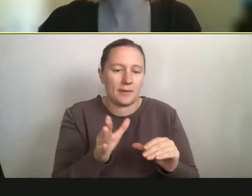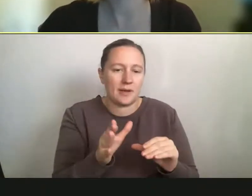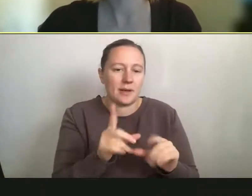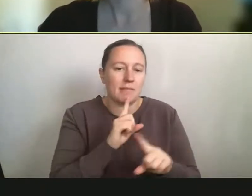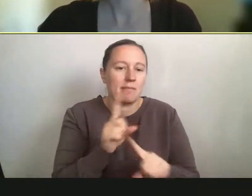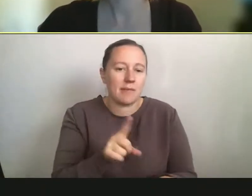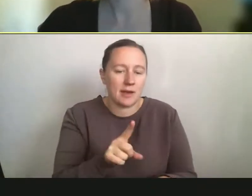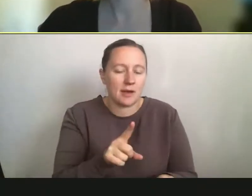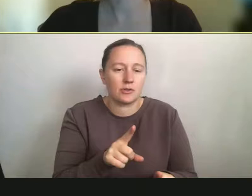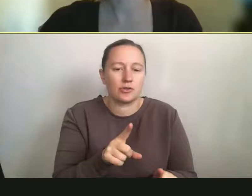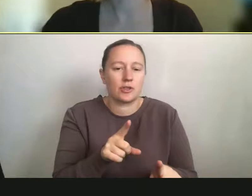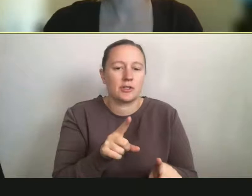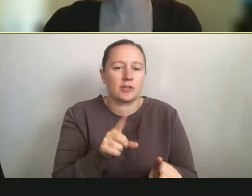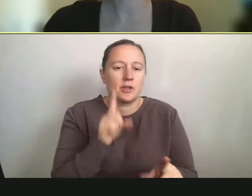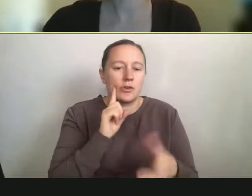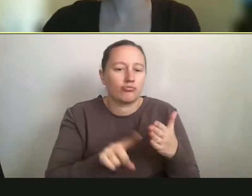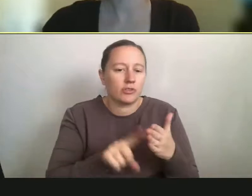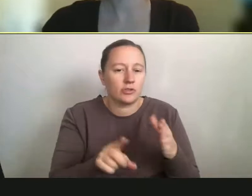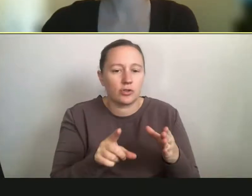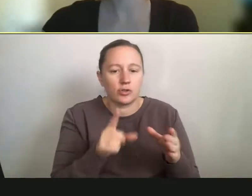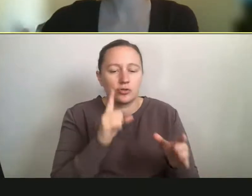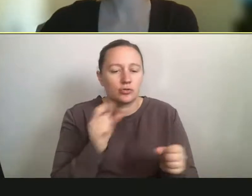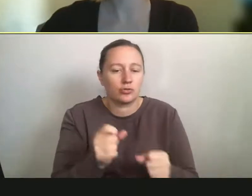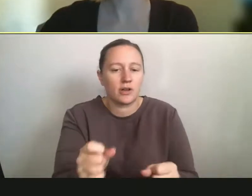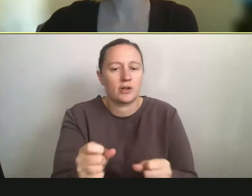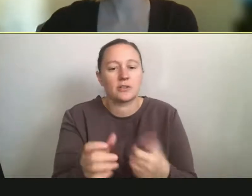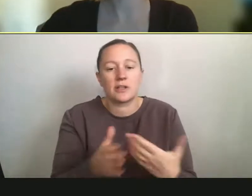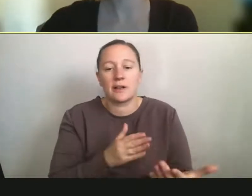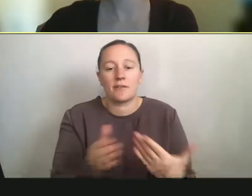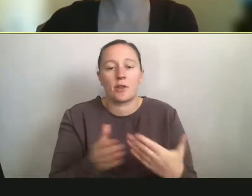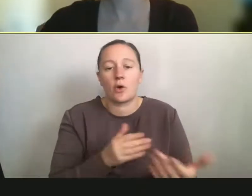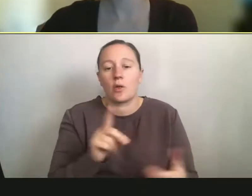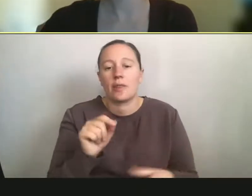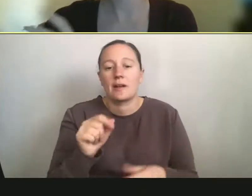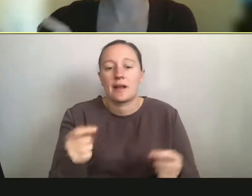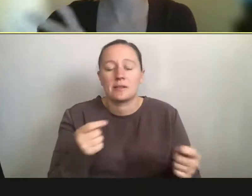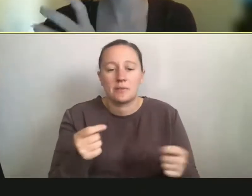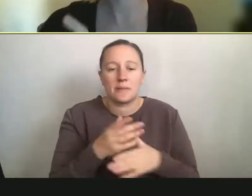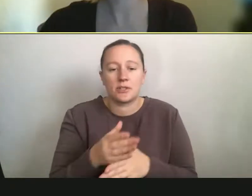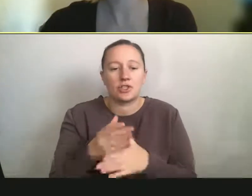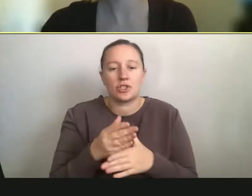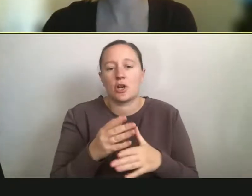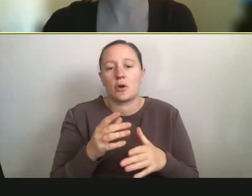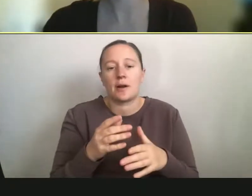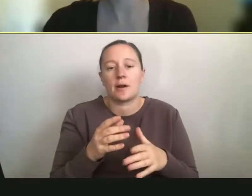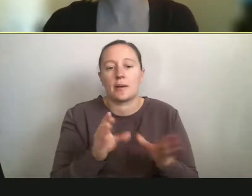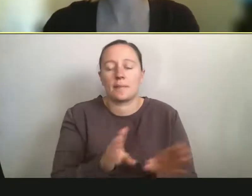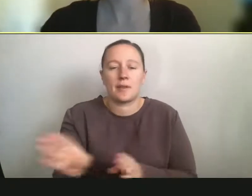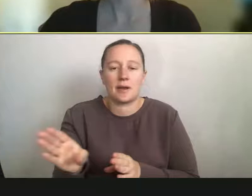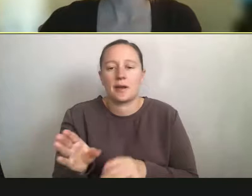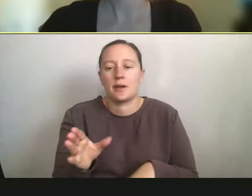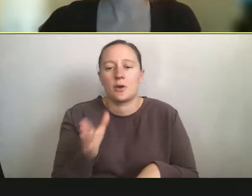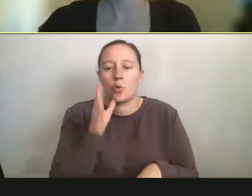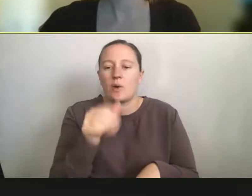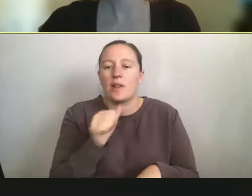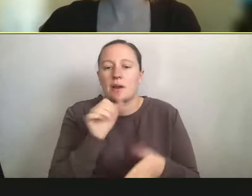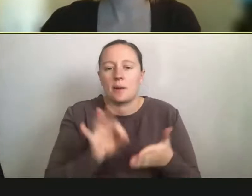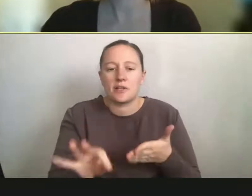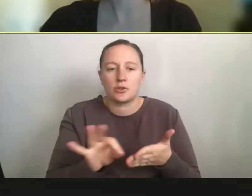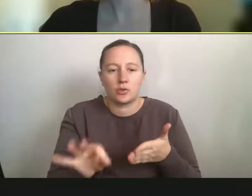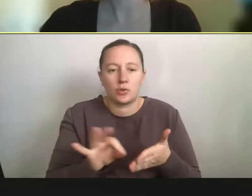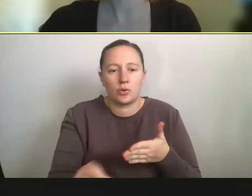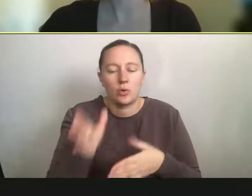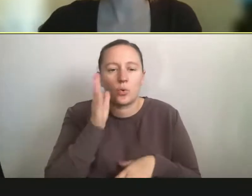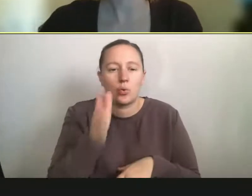for example, and that although the data management and sharing plan is not going to be a scored criterion, most likely, it